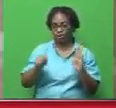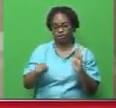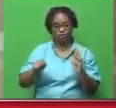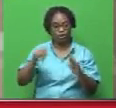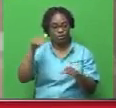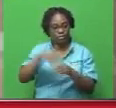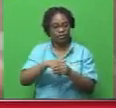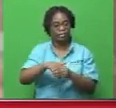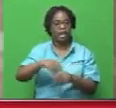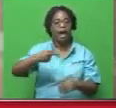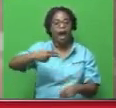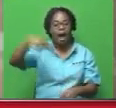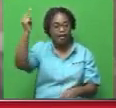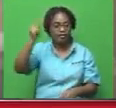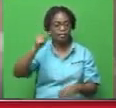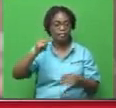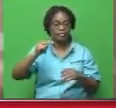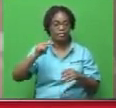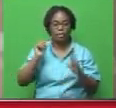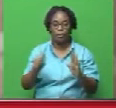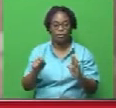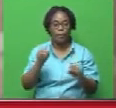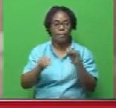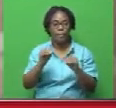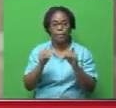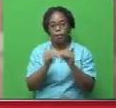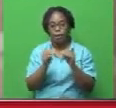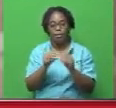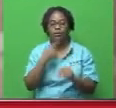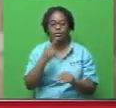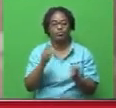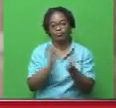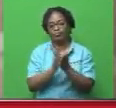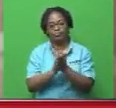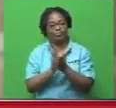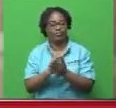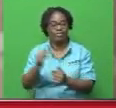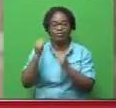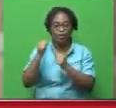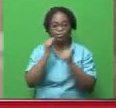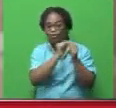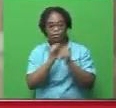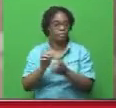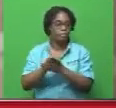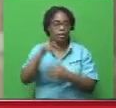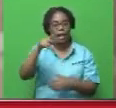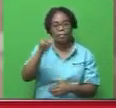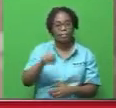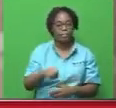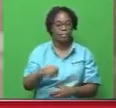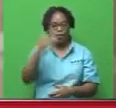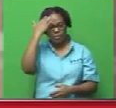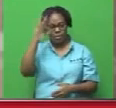get then plant and machinery, people and what was the same process. I don't know where all the plant and machinery and people and process